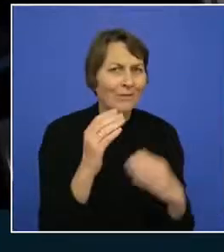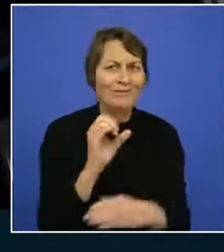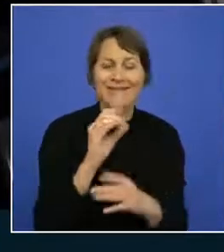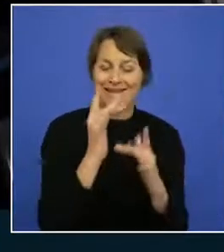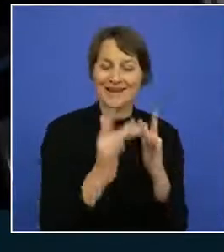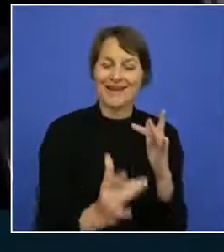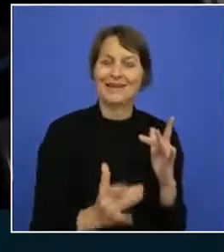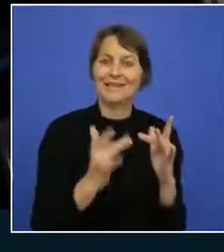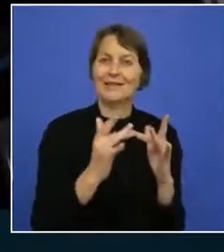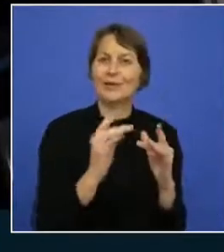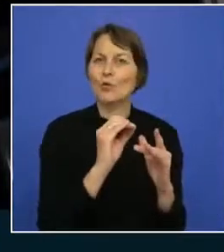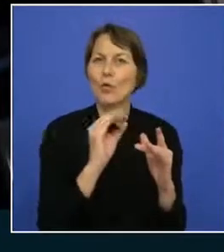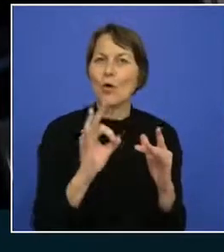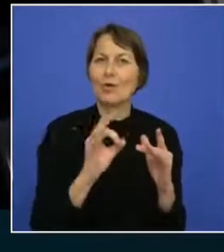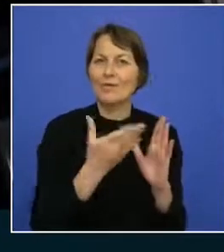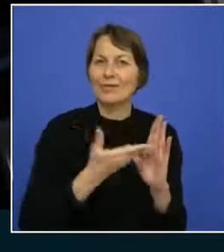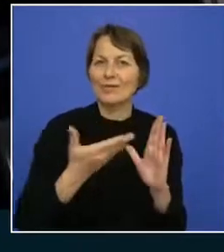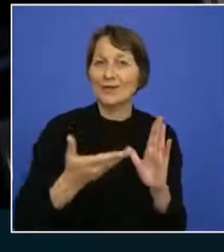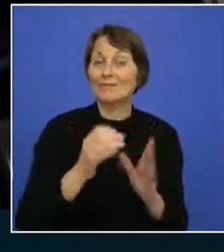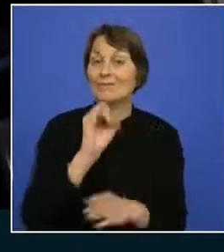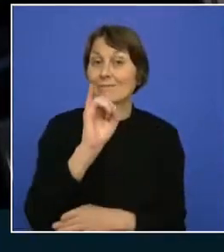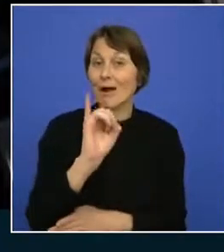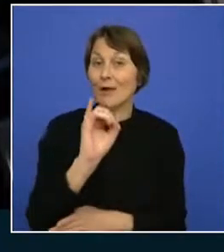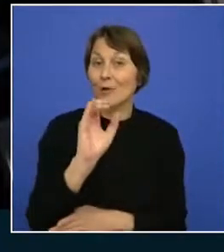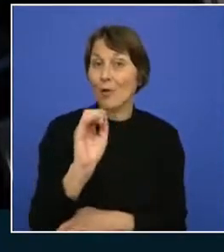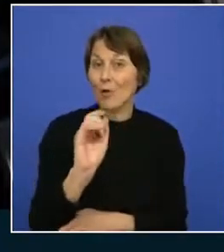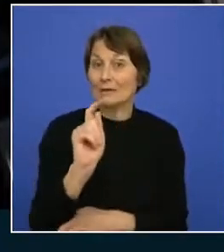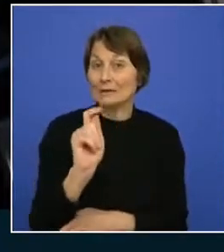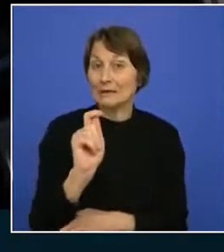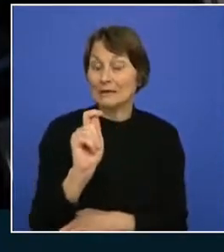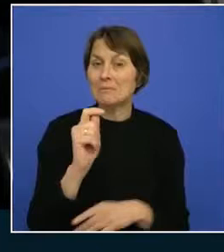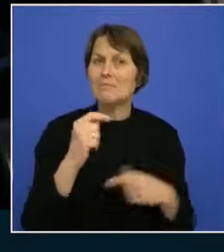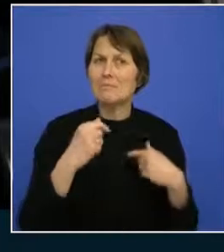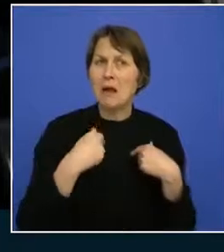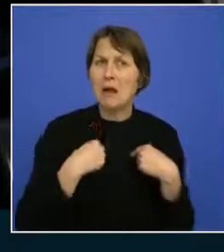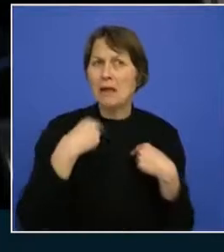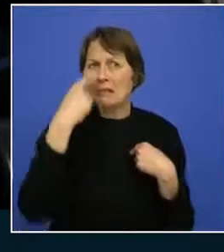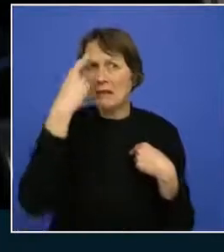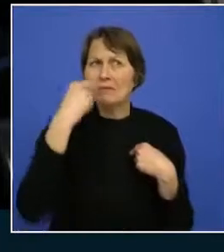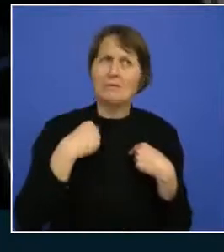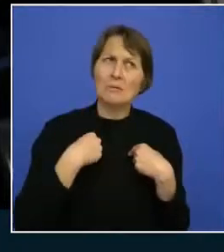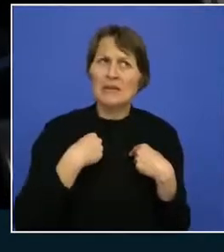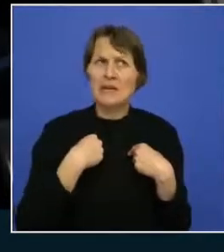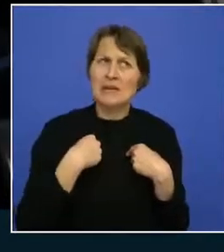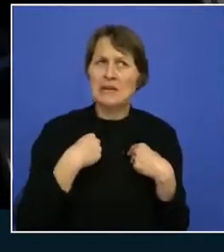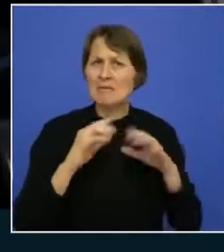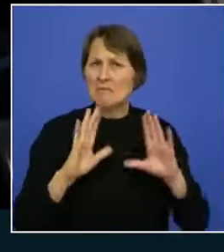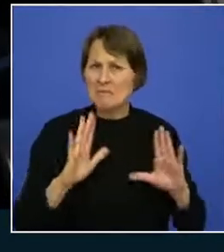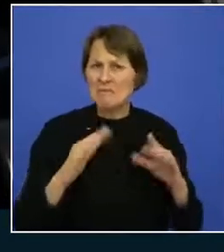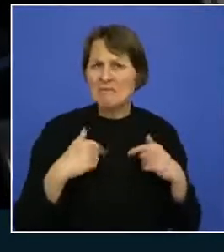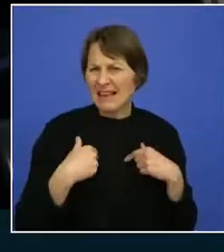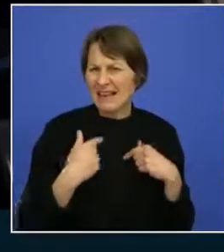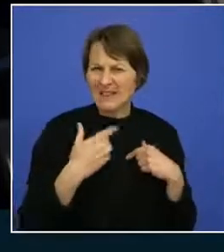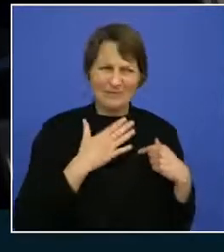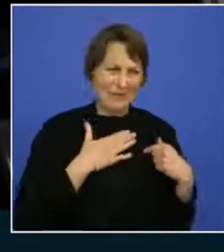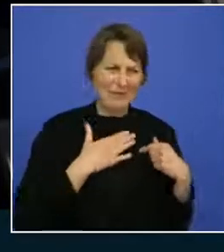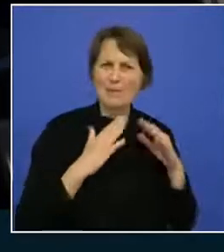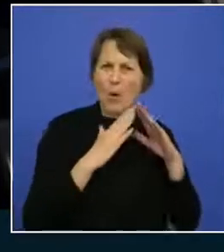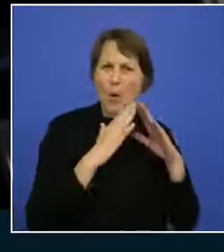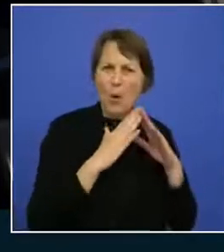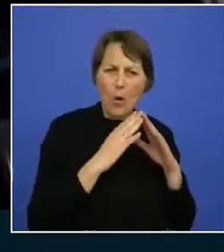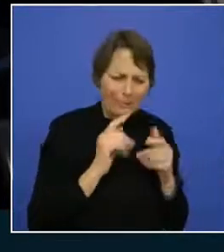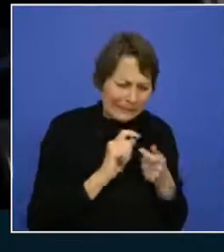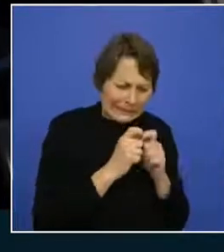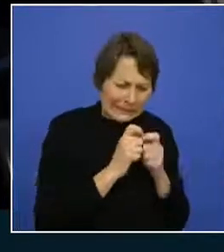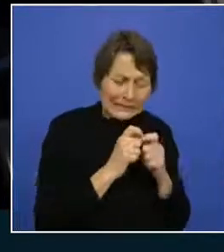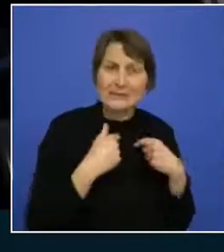for me, IoT still kind of is my home automation projects. So I'm really looking forward to get